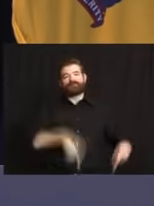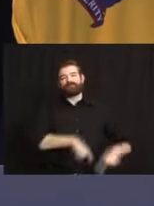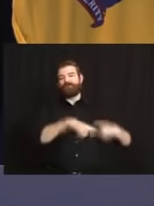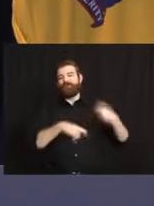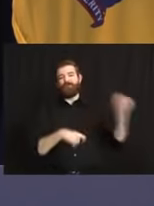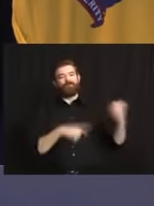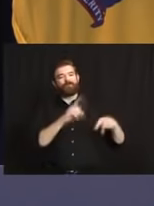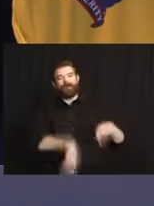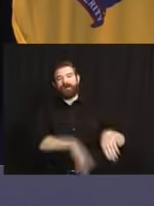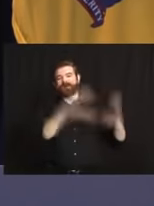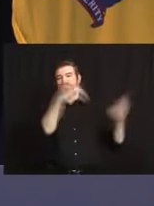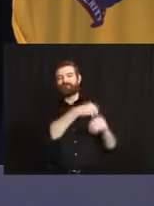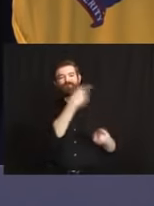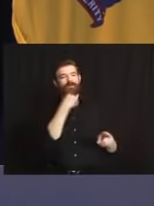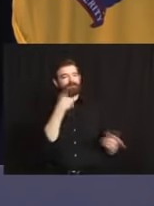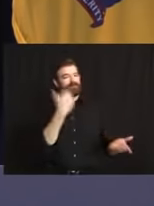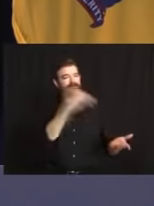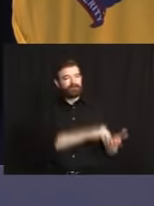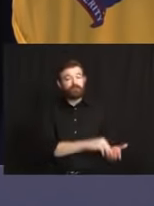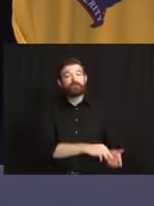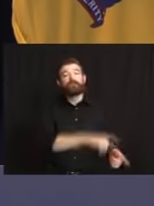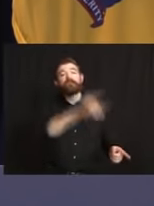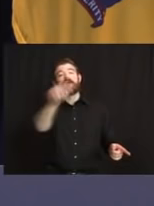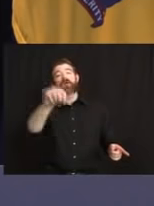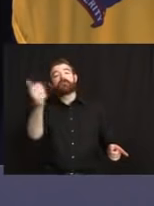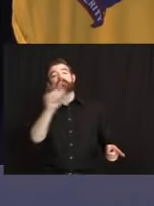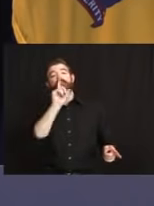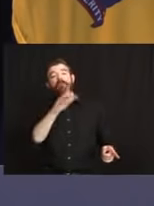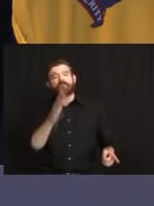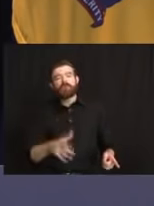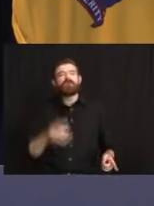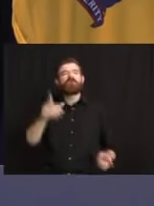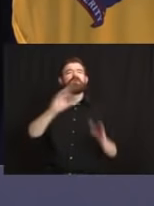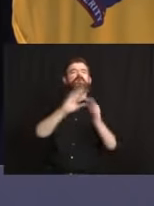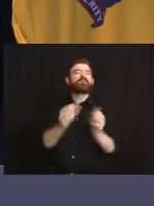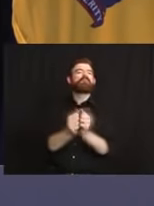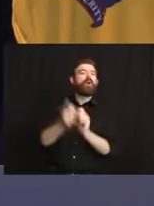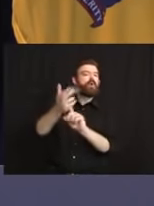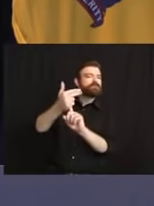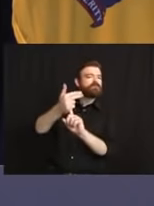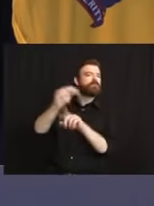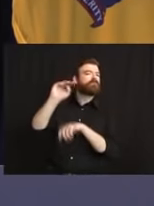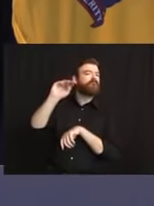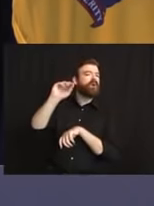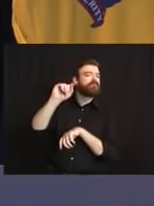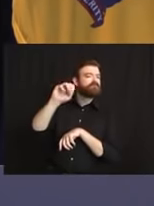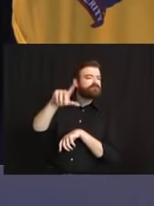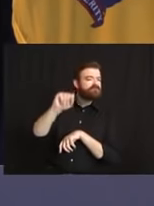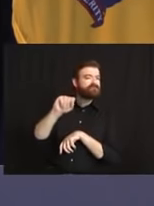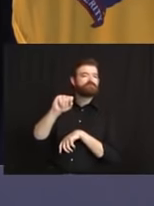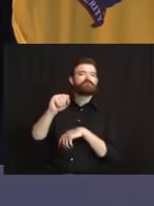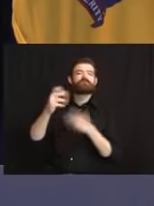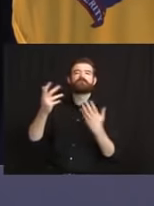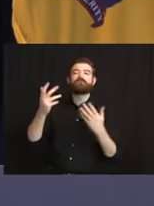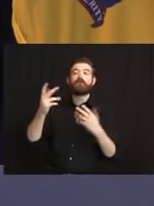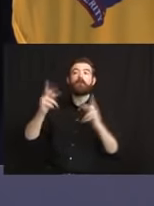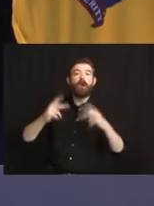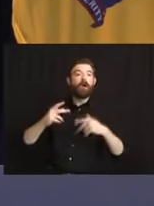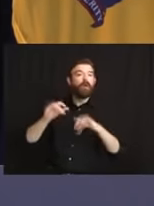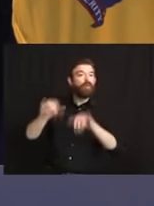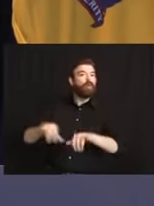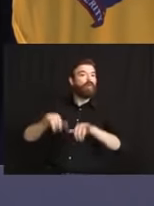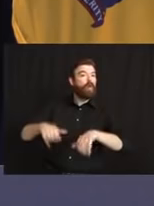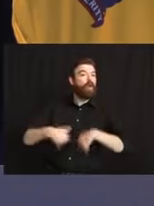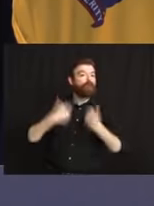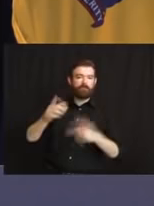and motels, when do you expect the moratorium on evictions to be lifted? And also, what advice do you have for hotel or motel